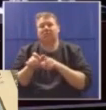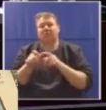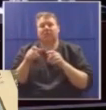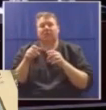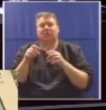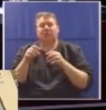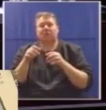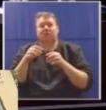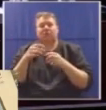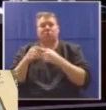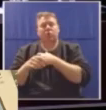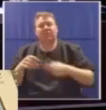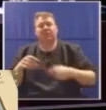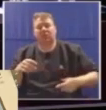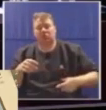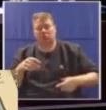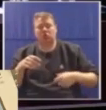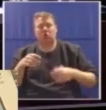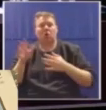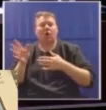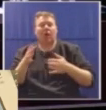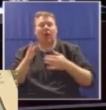Climate Change Commission.